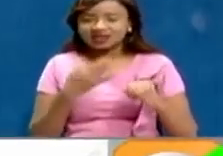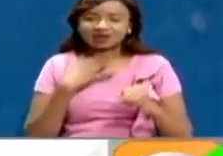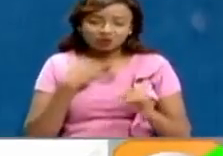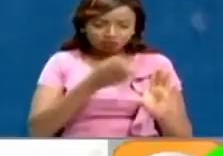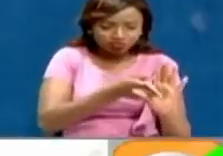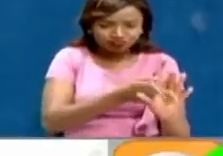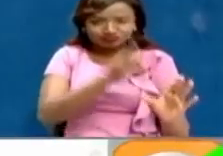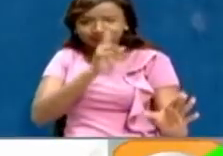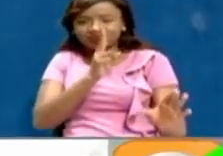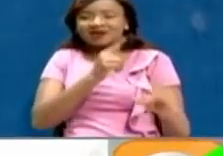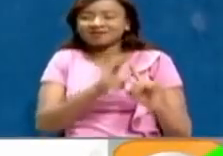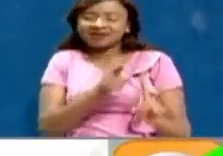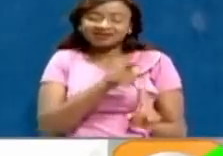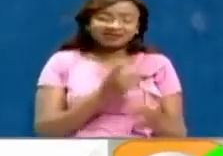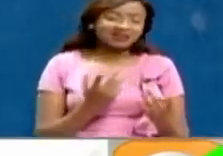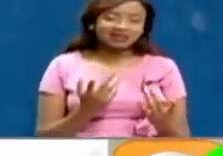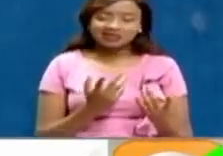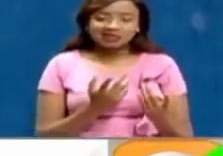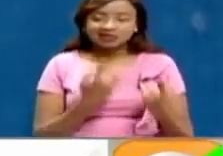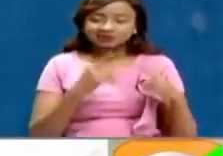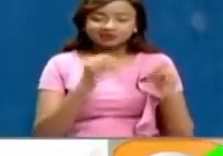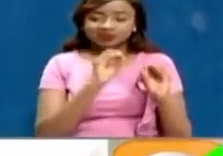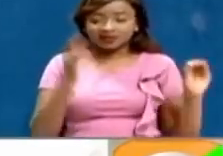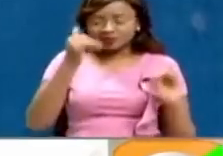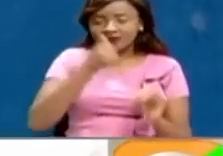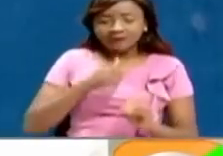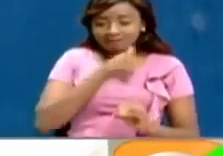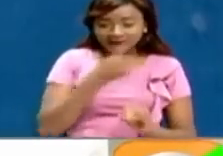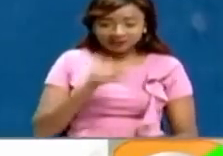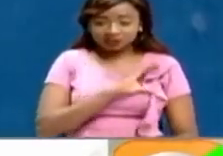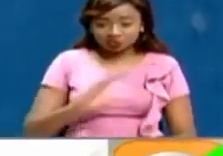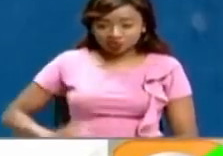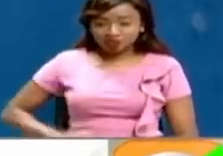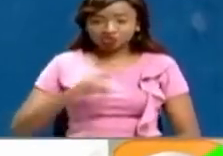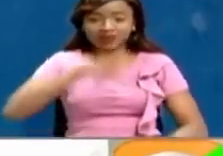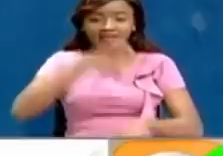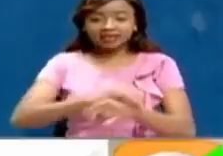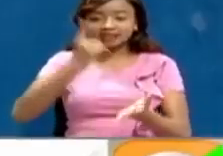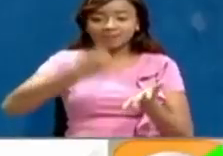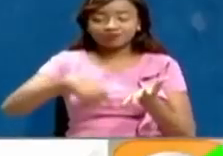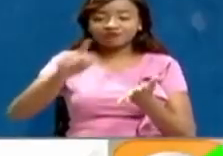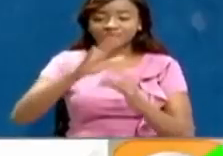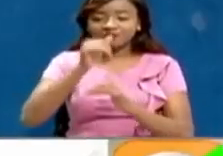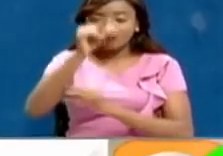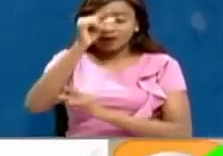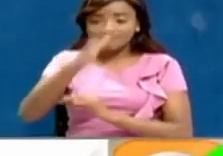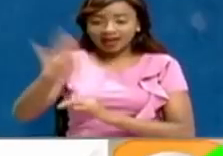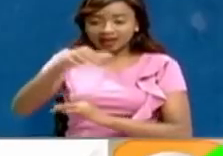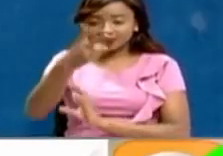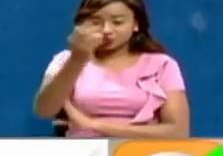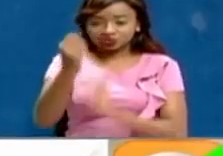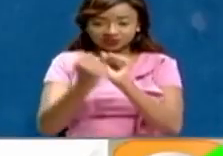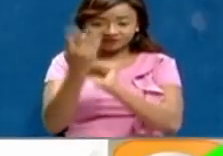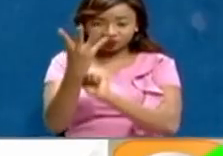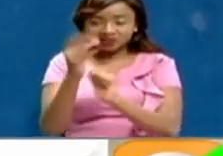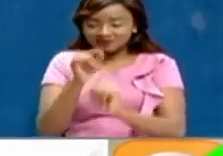hotel, but with little success. According to the Privatization Commission, it had received approval from Parliament in 2014. This